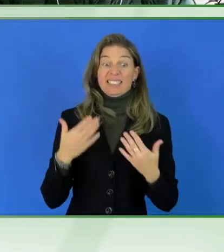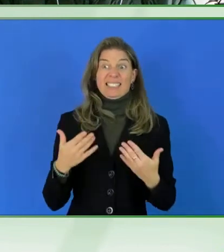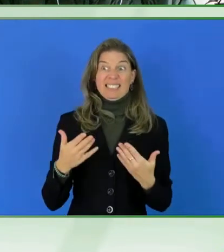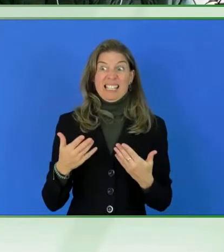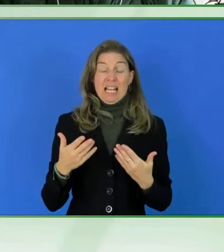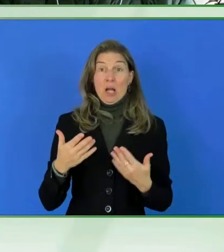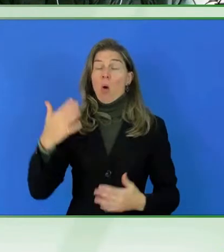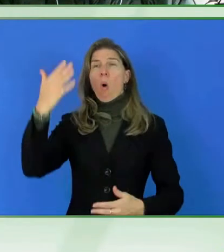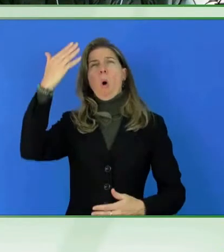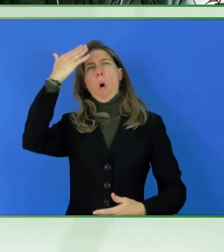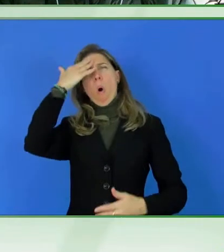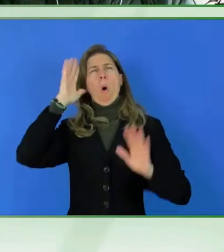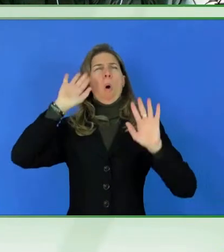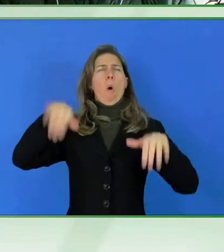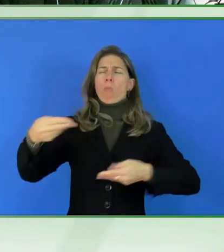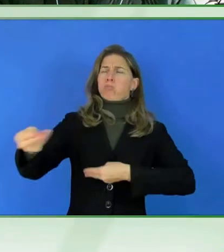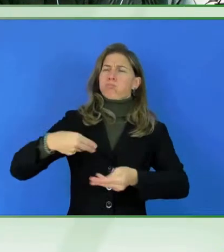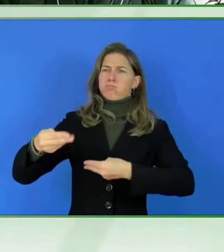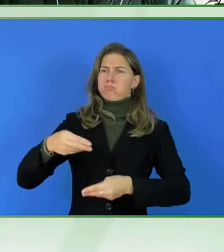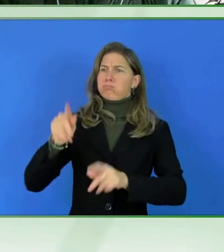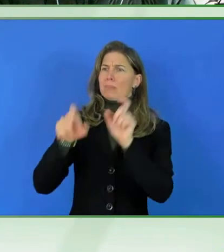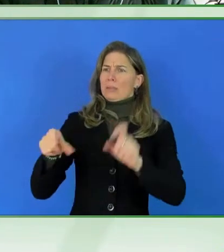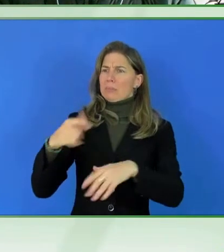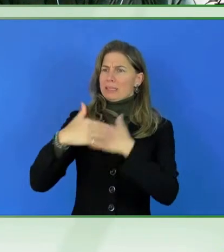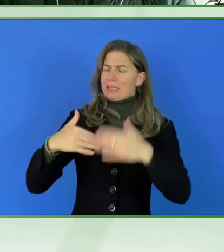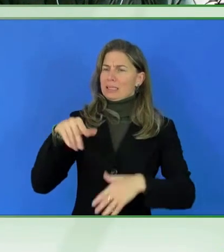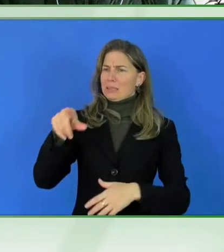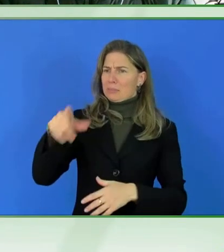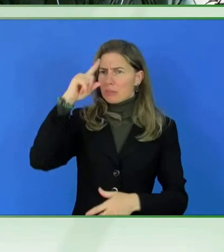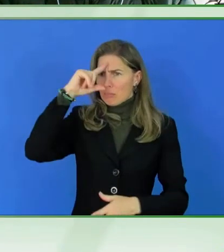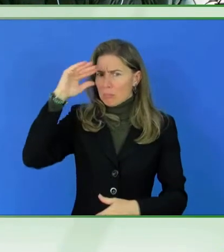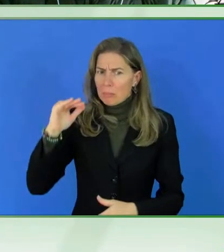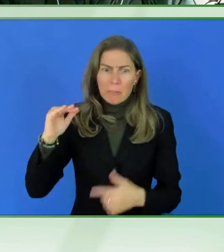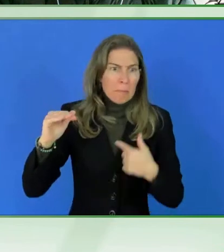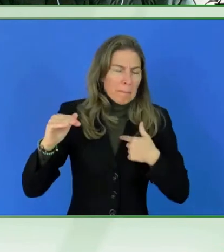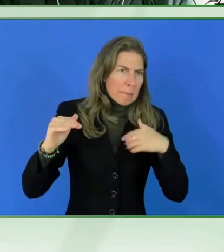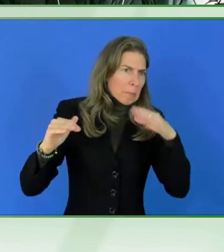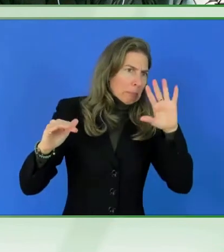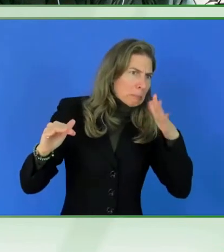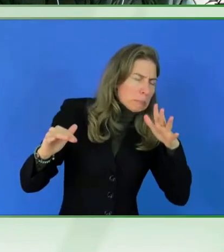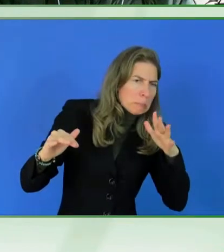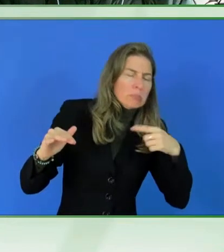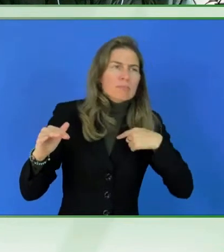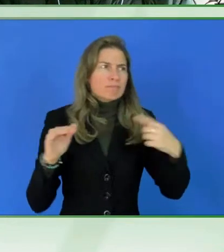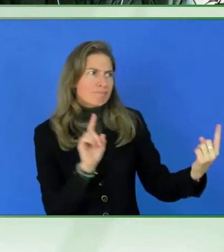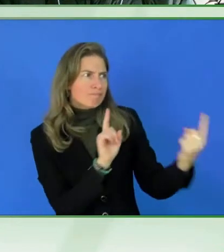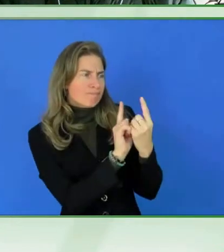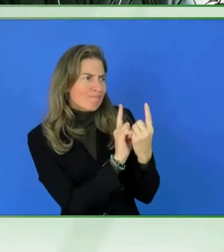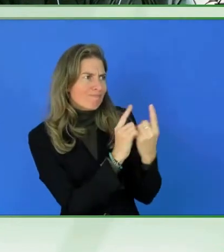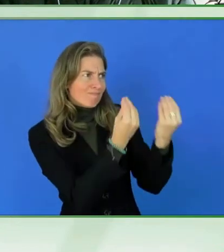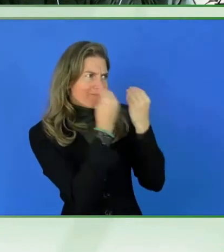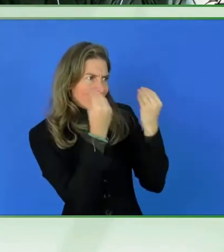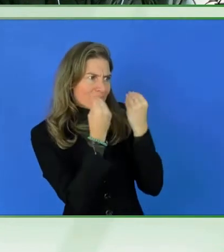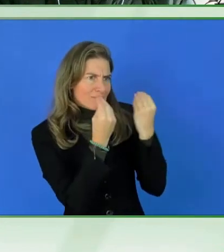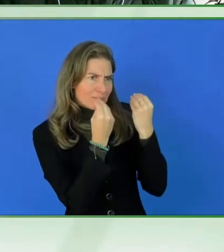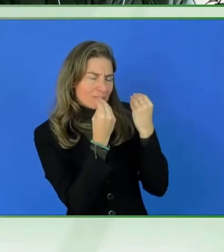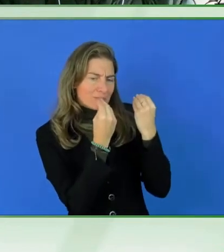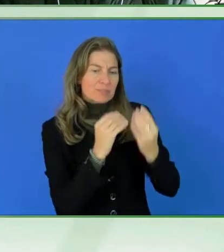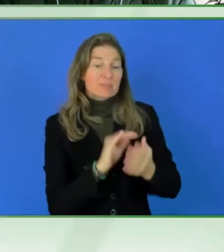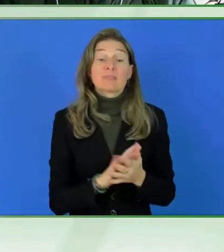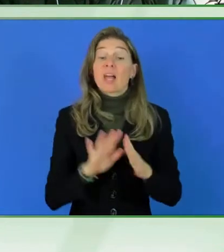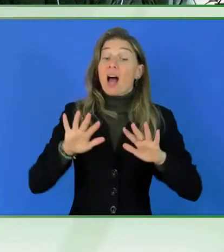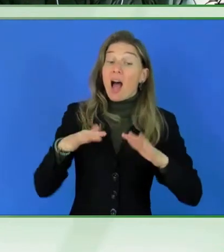intellectual disability people, we closely work with their parents for every process, from